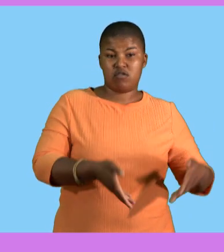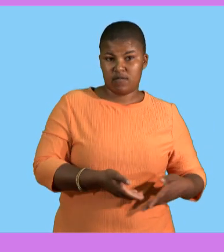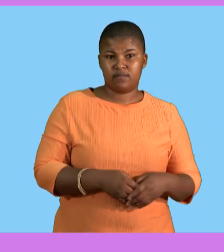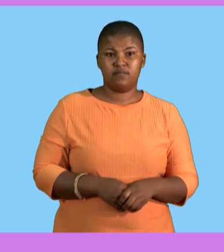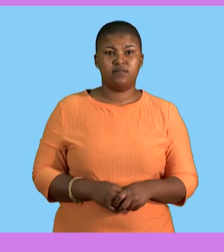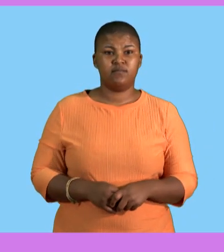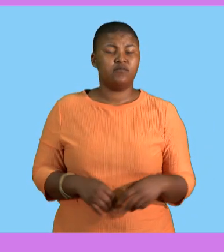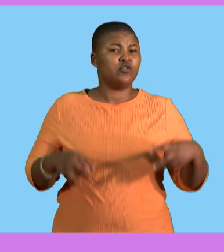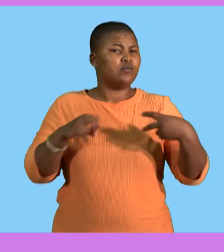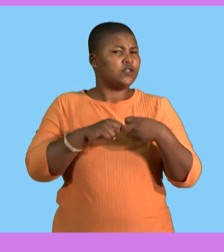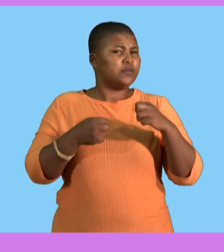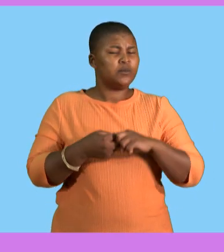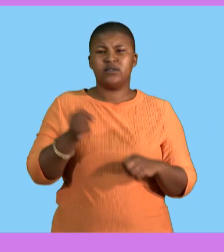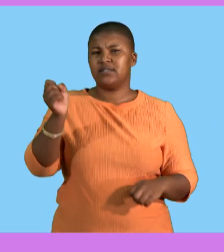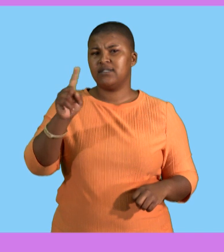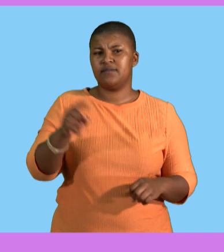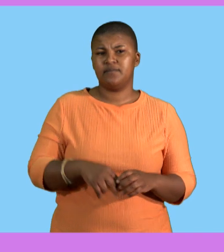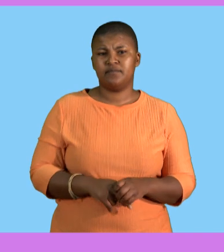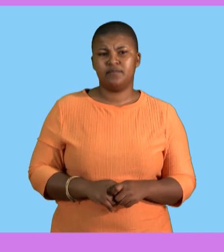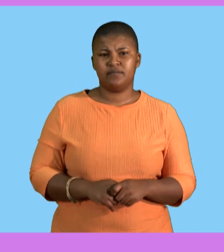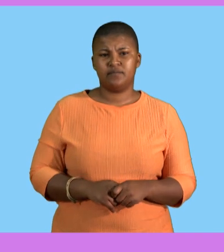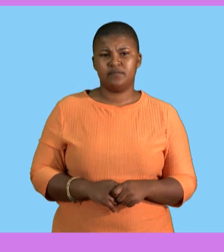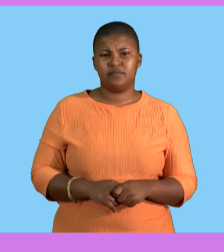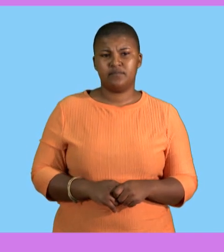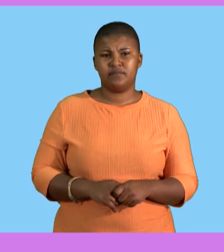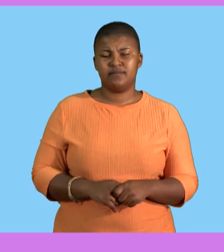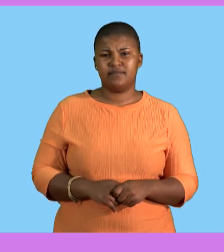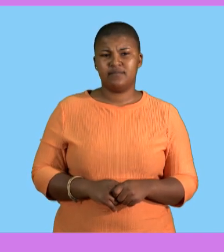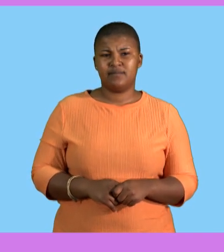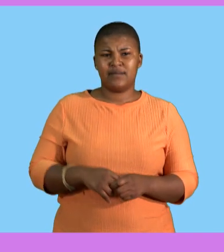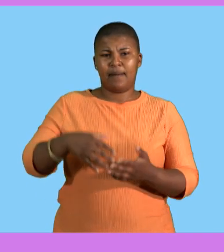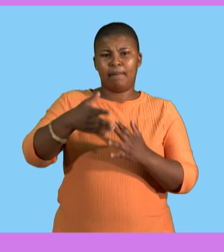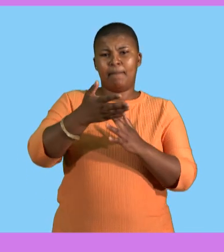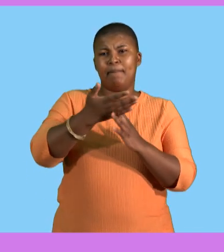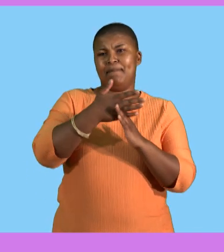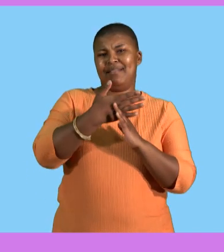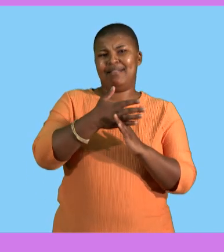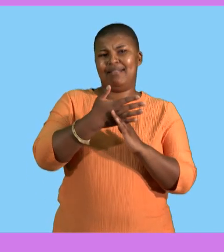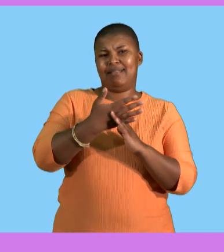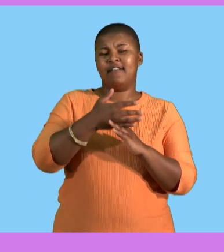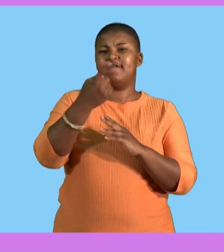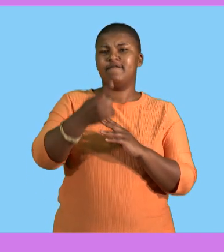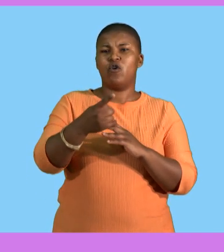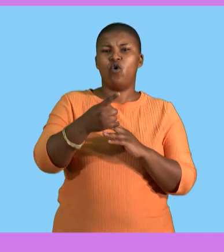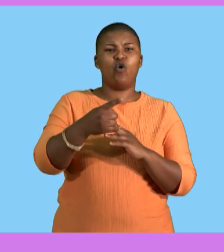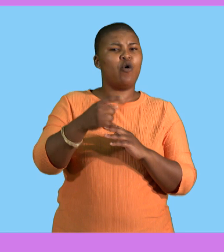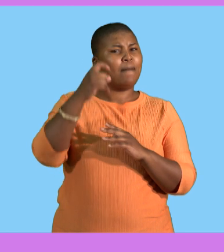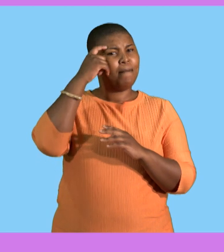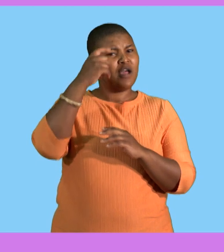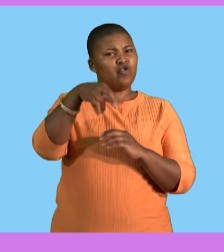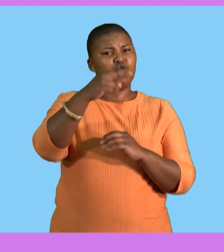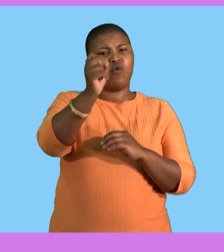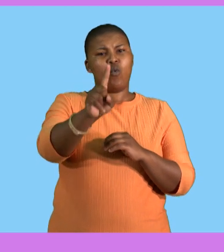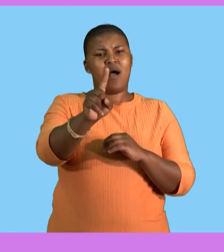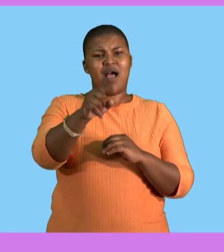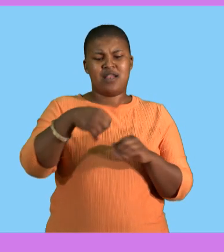But what's the problem here? It is in the middle of bedroom 1 and bedroom 2, and there's